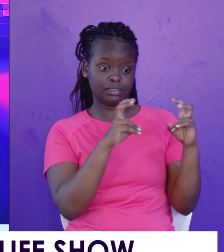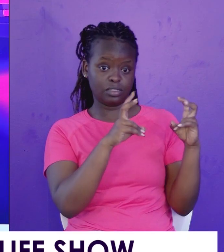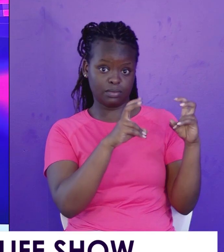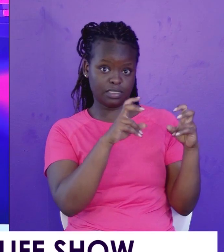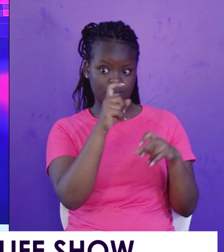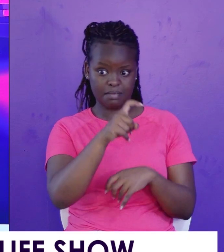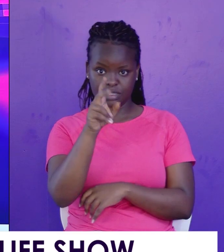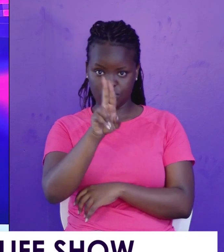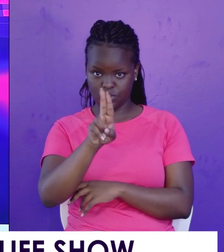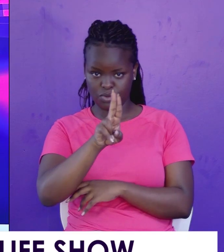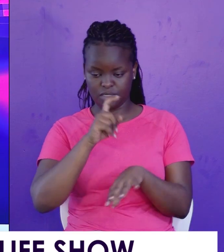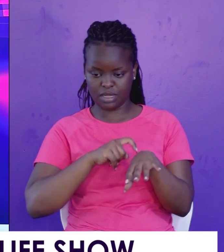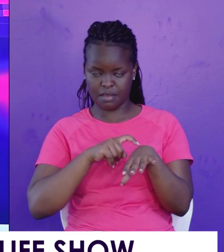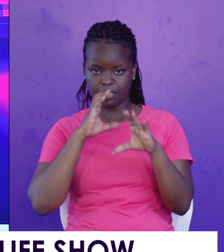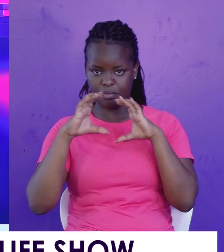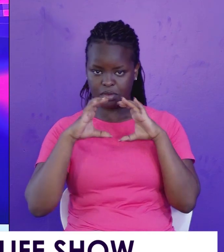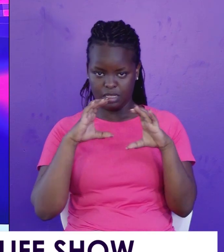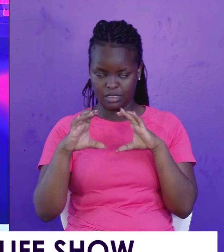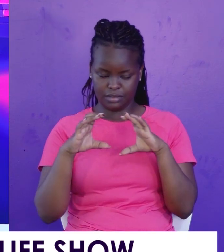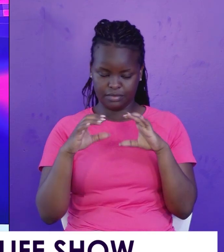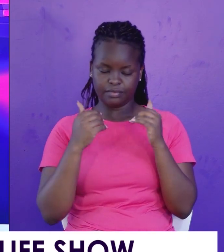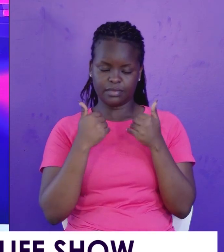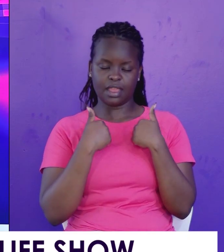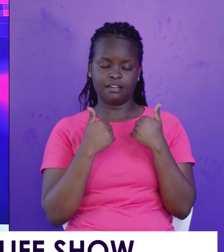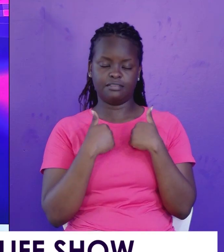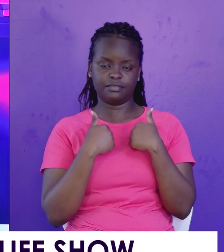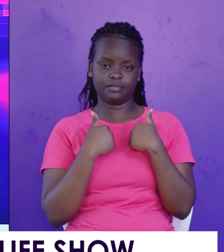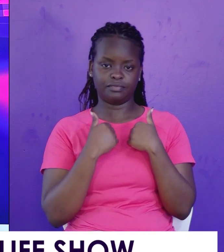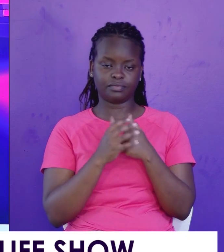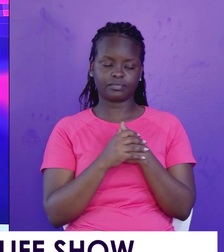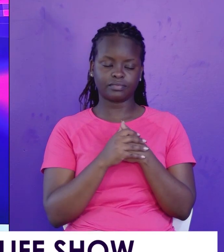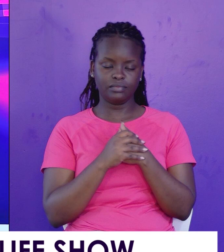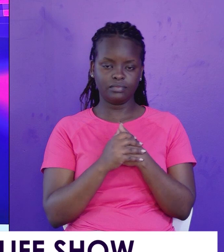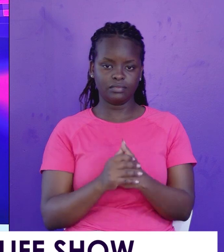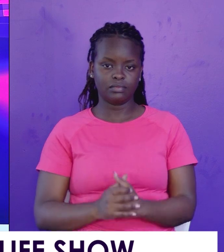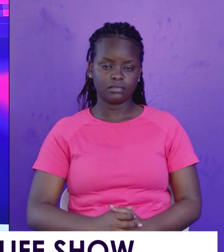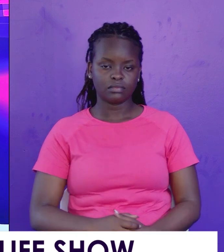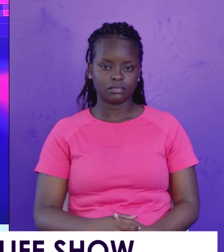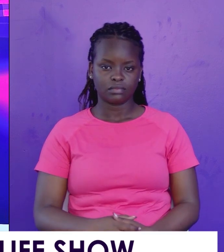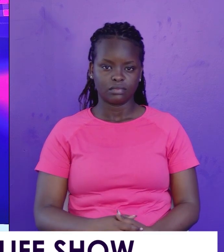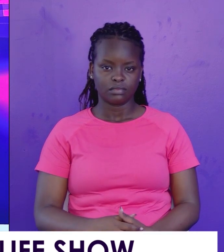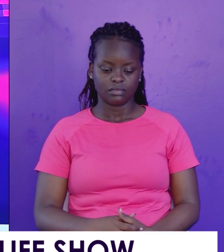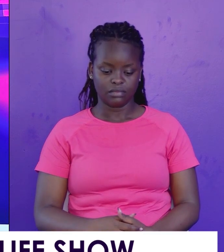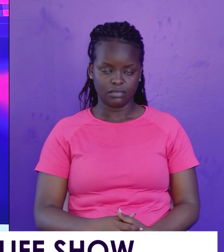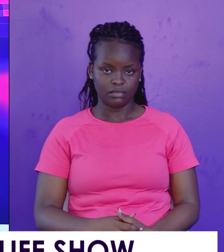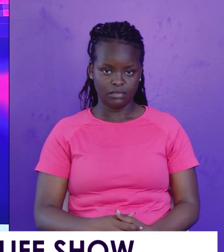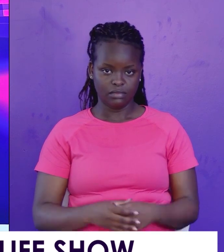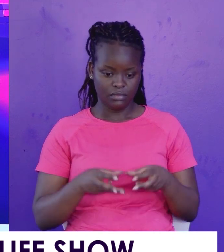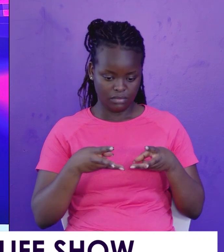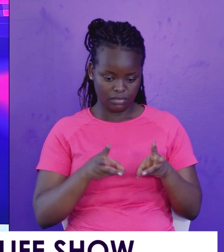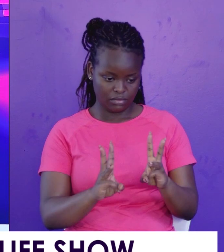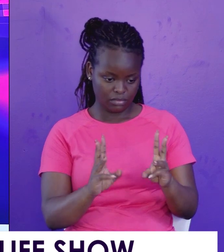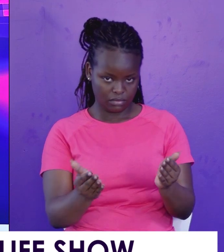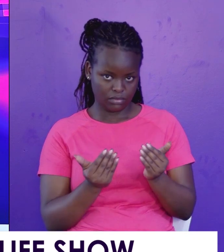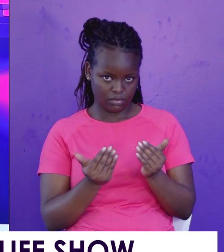use when you're communicating. Right. There are certain, should I call them ways that you need to